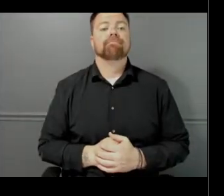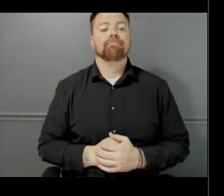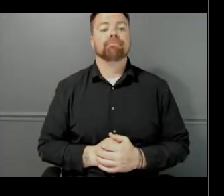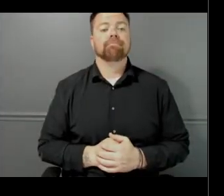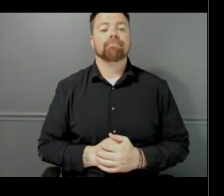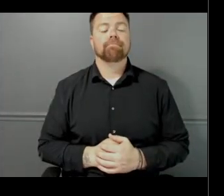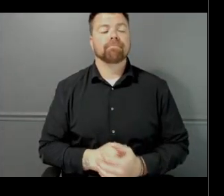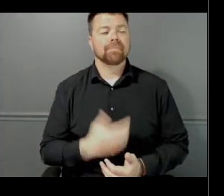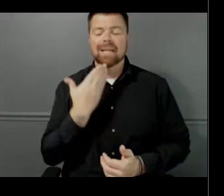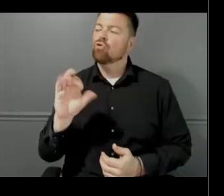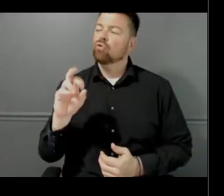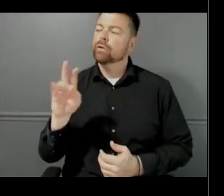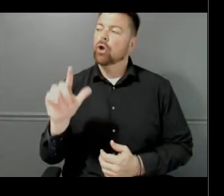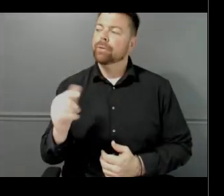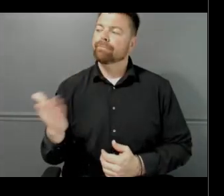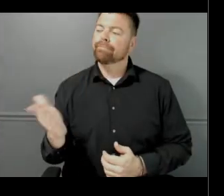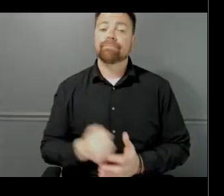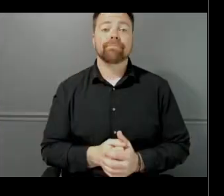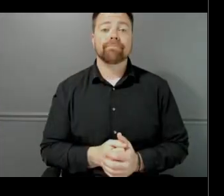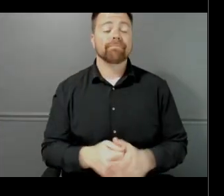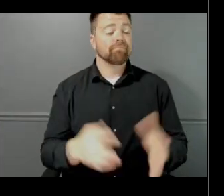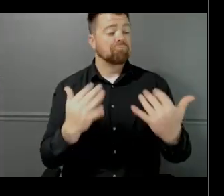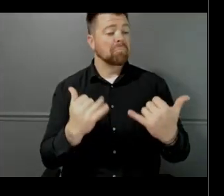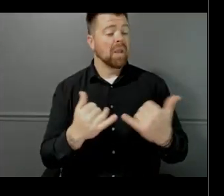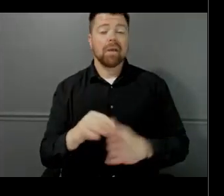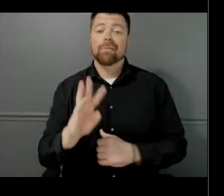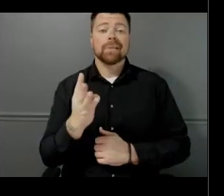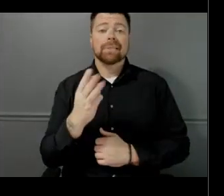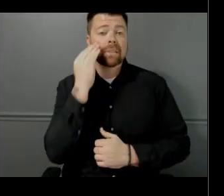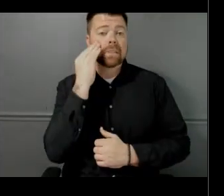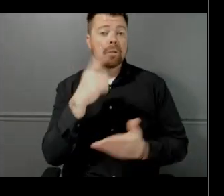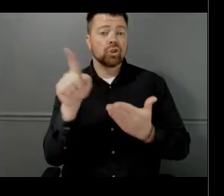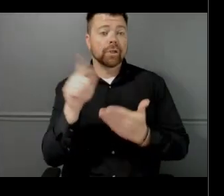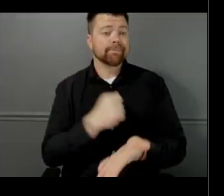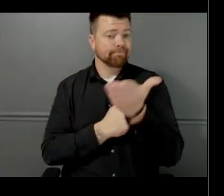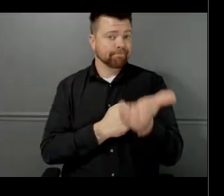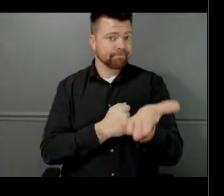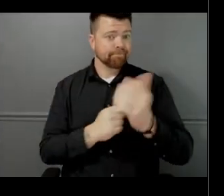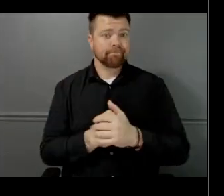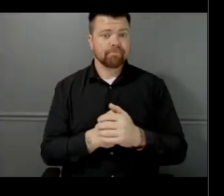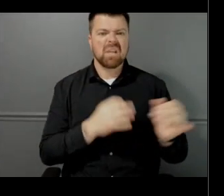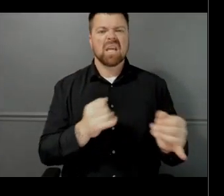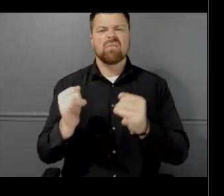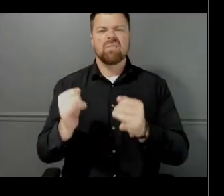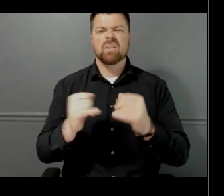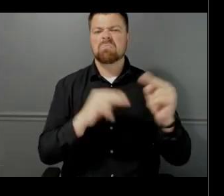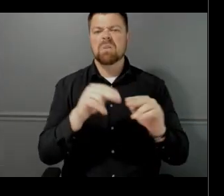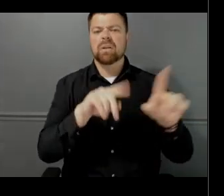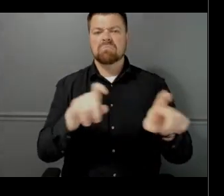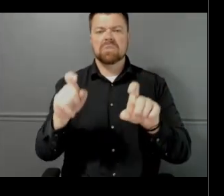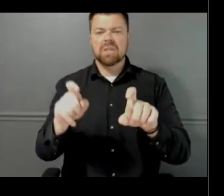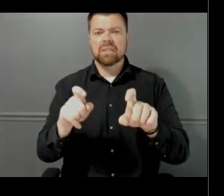Thanks, Crystal. For the sixth knowledge check, the individual building